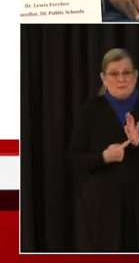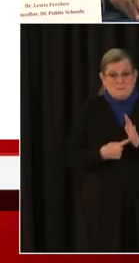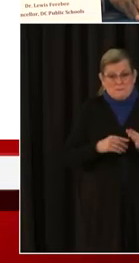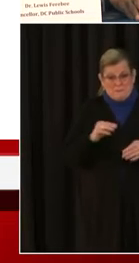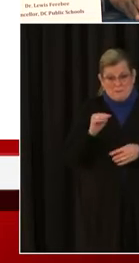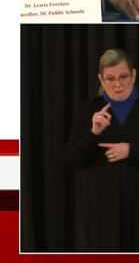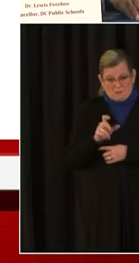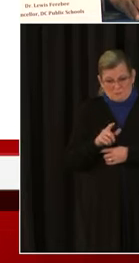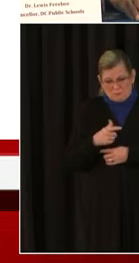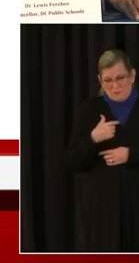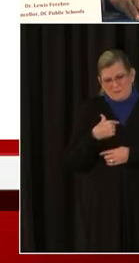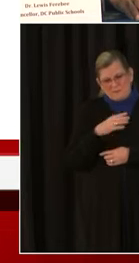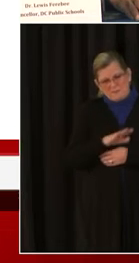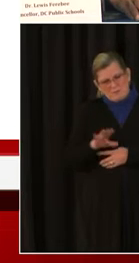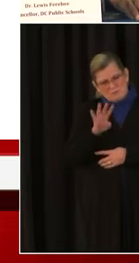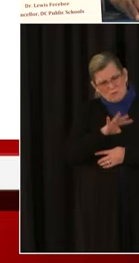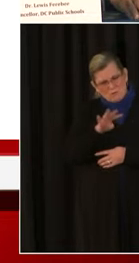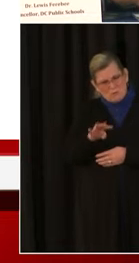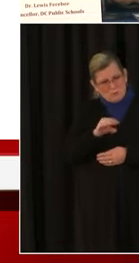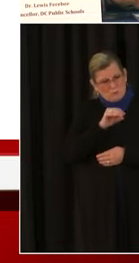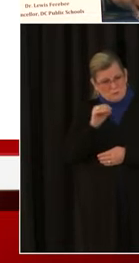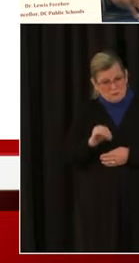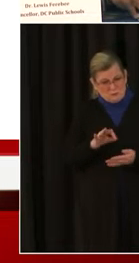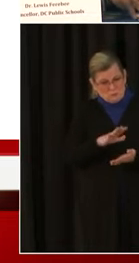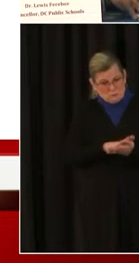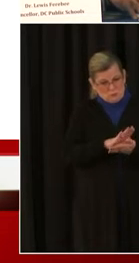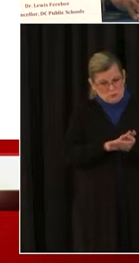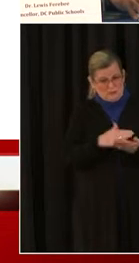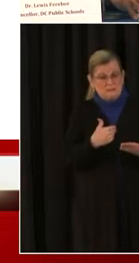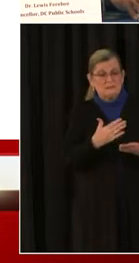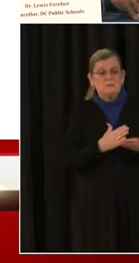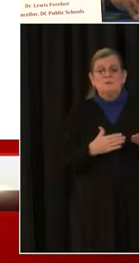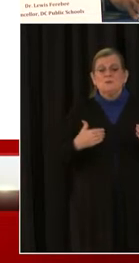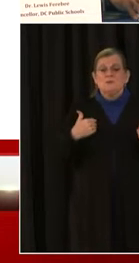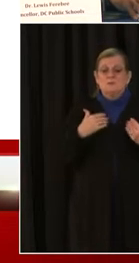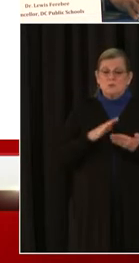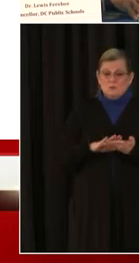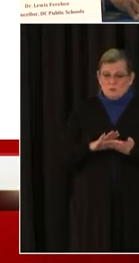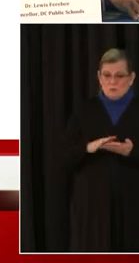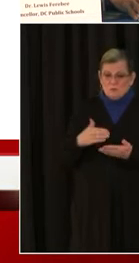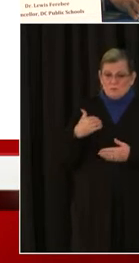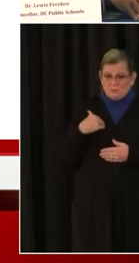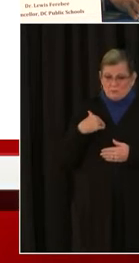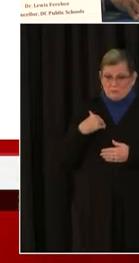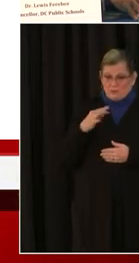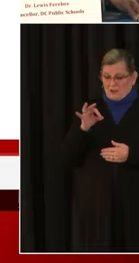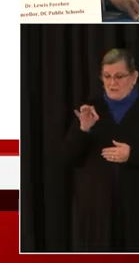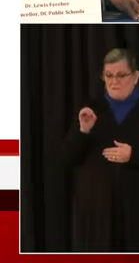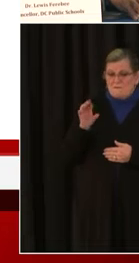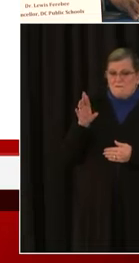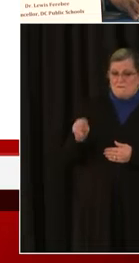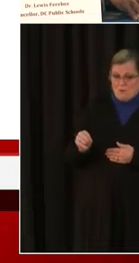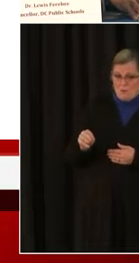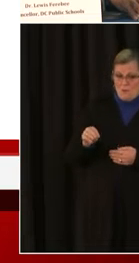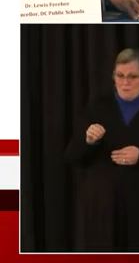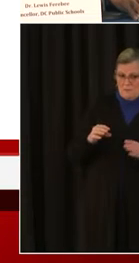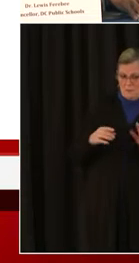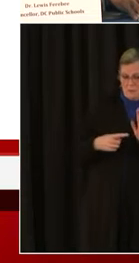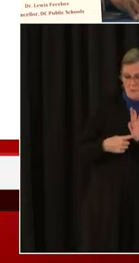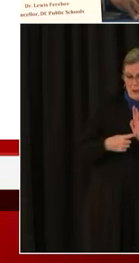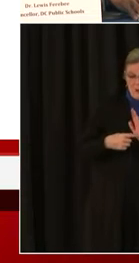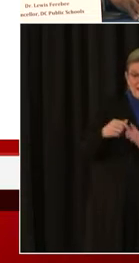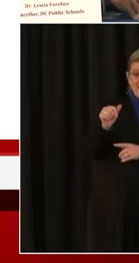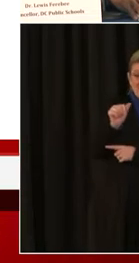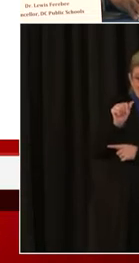about 44% of our schools that have some form of Model A. We have about 63% of our schools that have